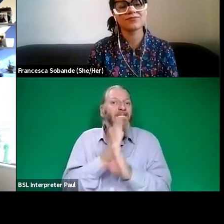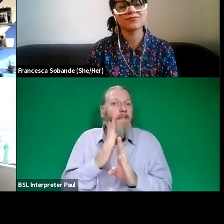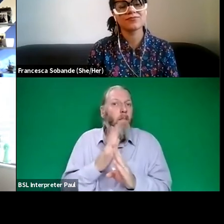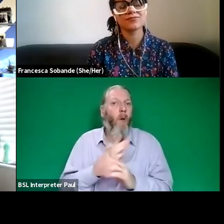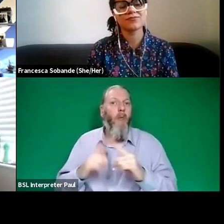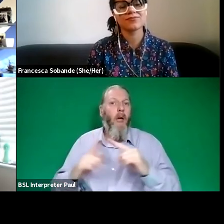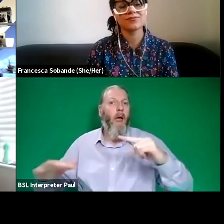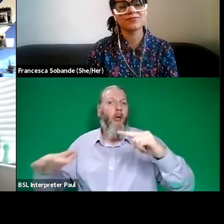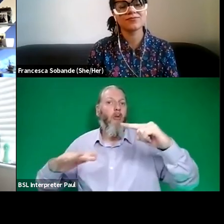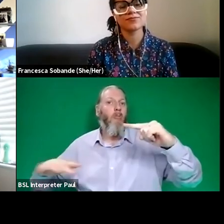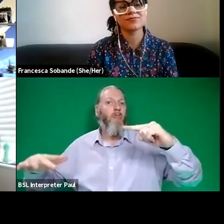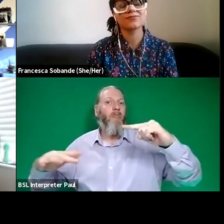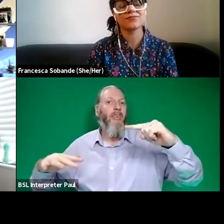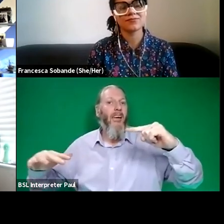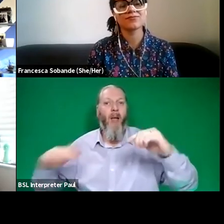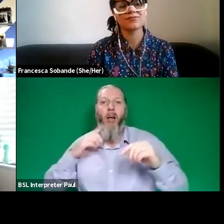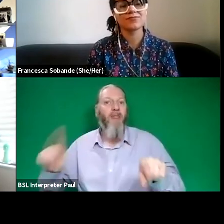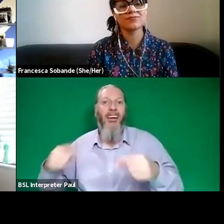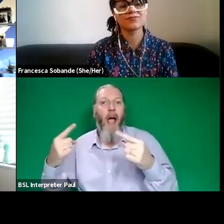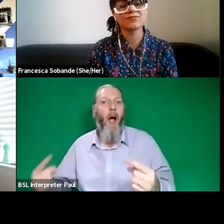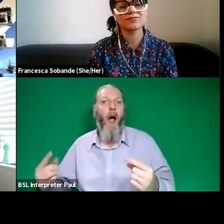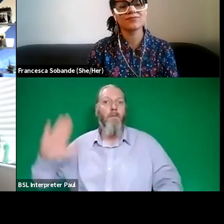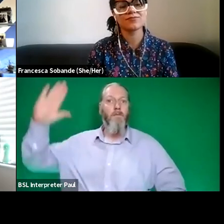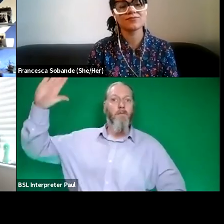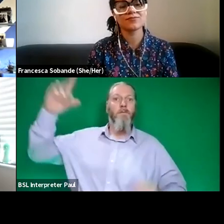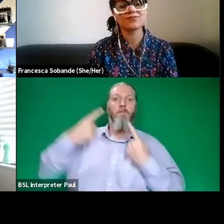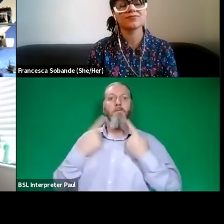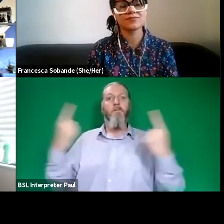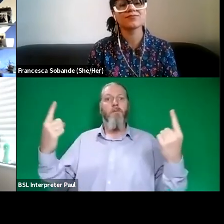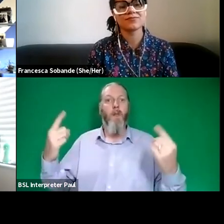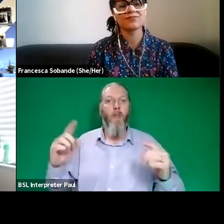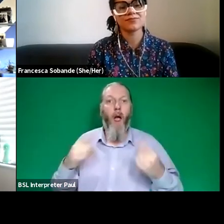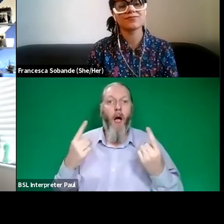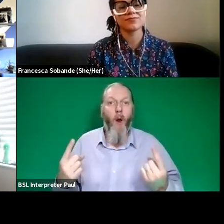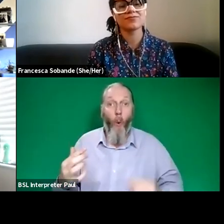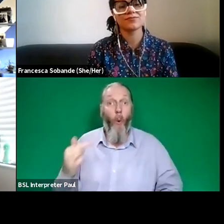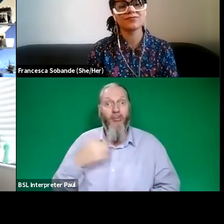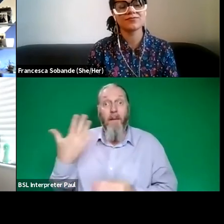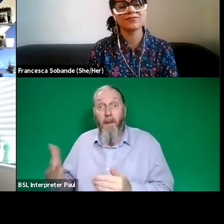who can't have a presence, who can't have a name, who are doing action but can't put their names to it. And we should always